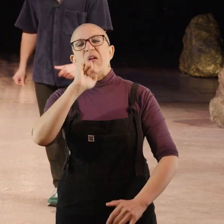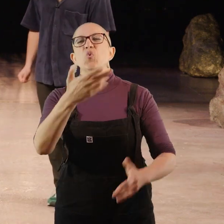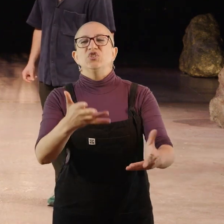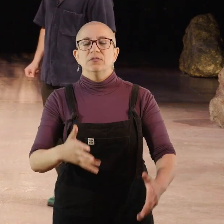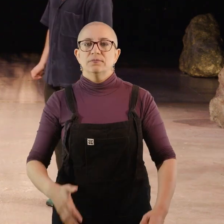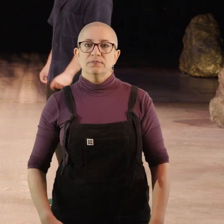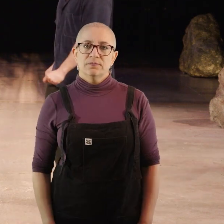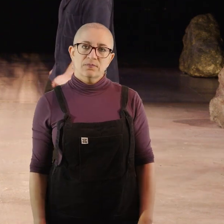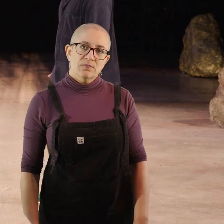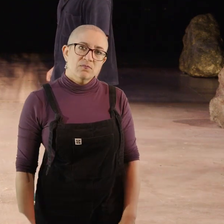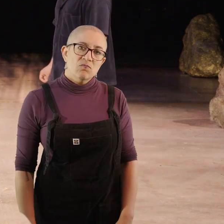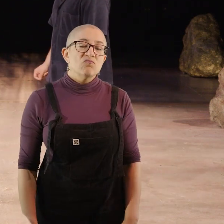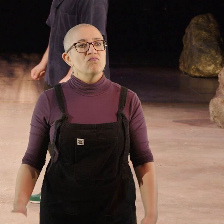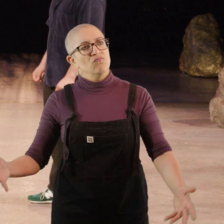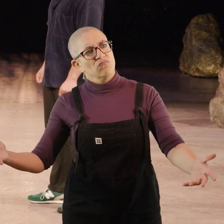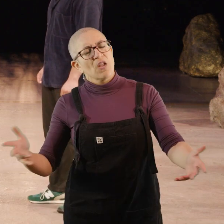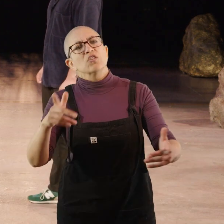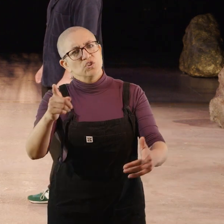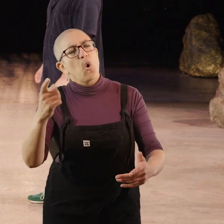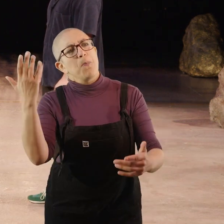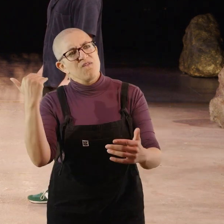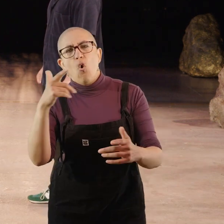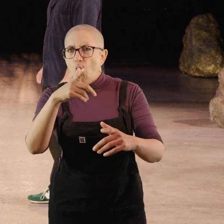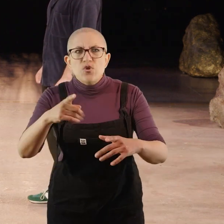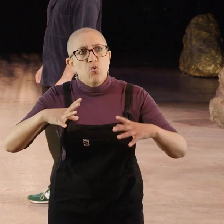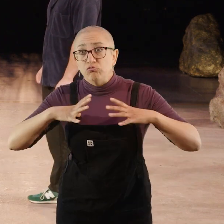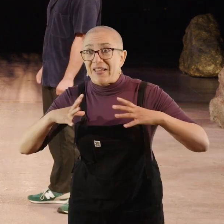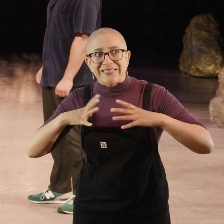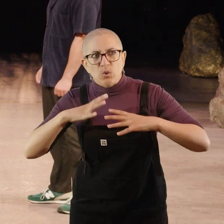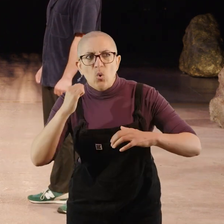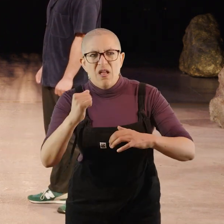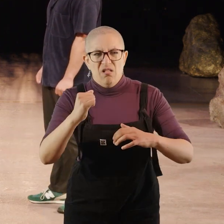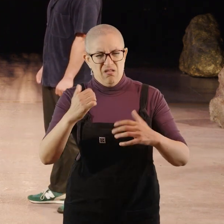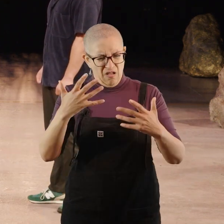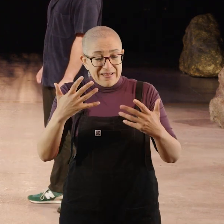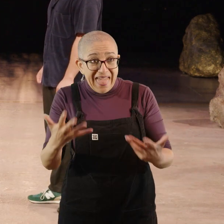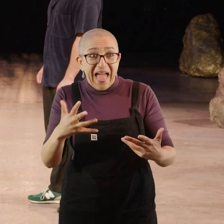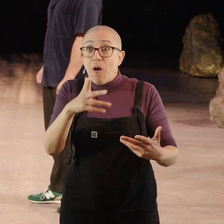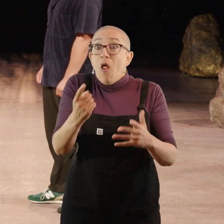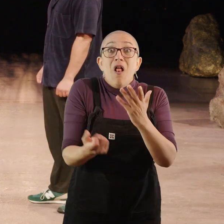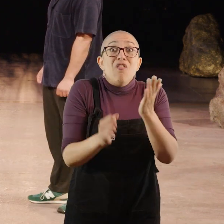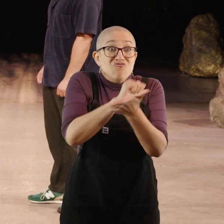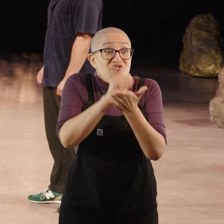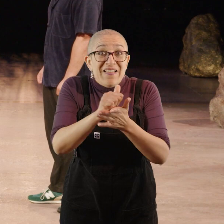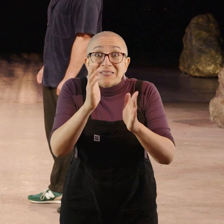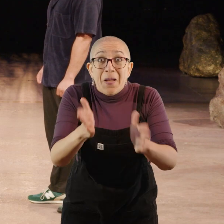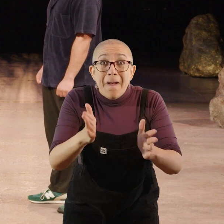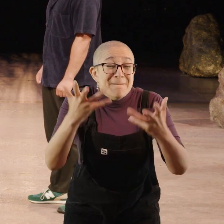Nor time nor place did then adhere, and yet you would make both. They have made themselves, and at their fitness now does unmake you.